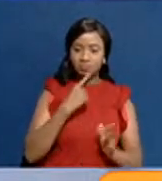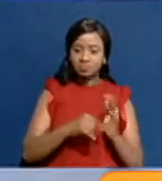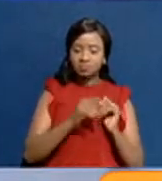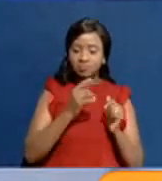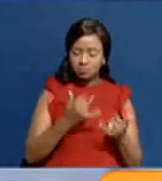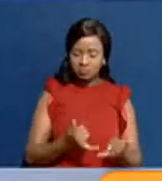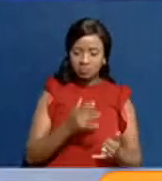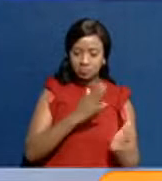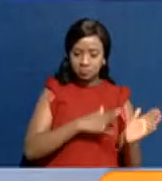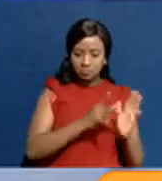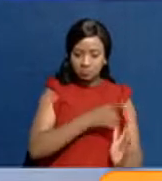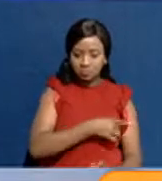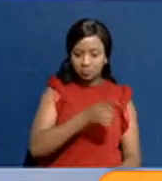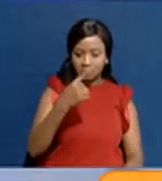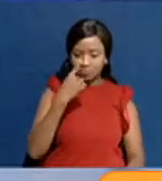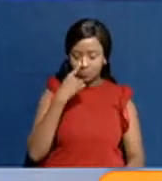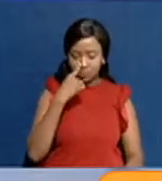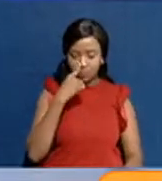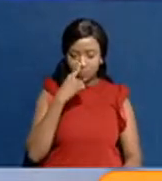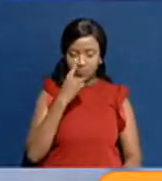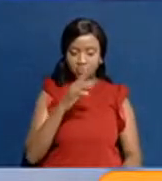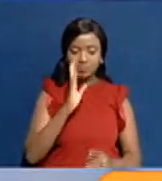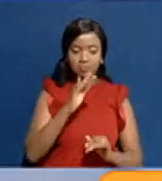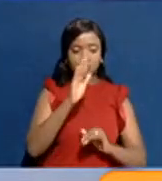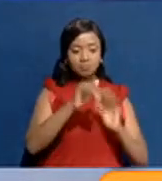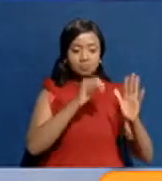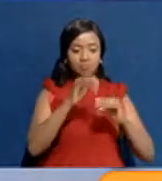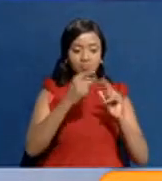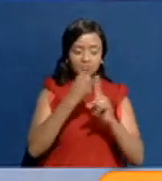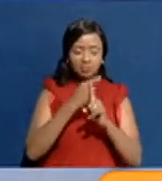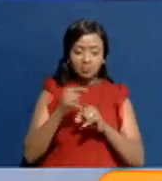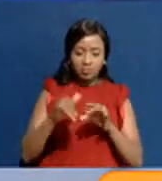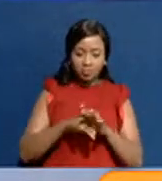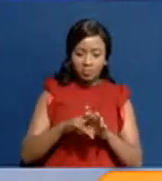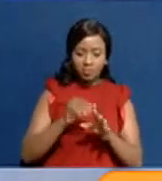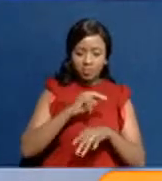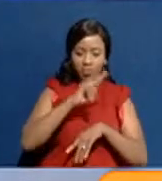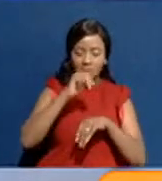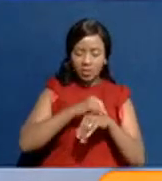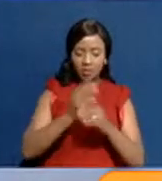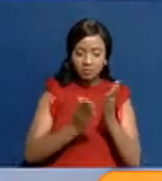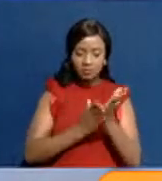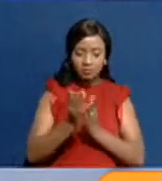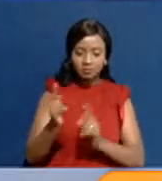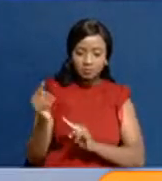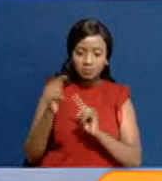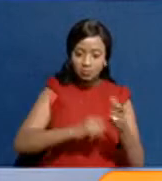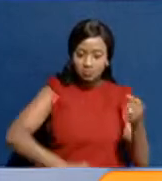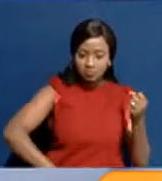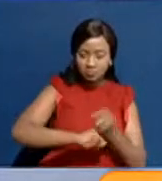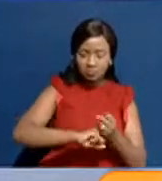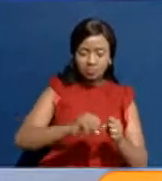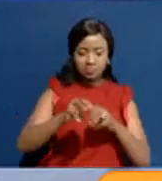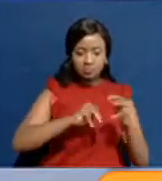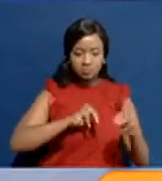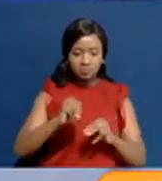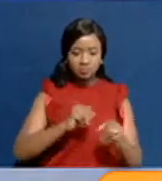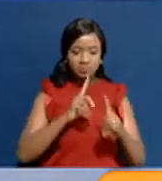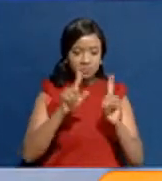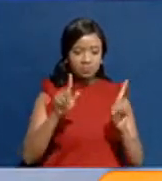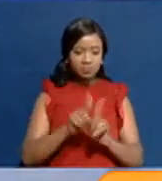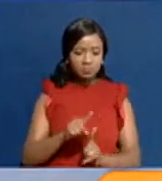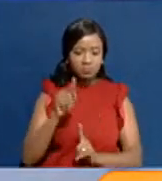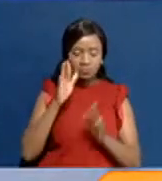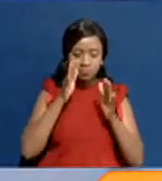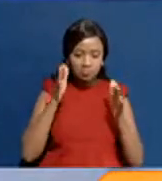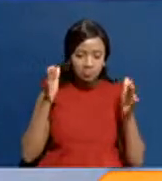home, they're going to call members of the National Service to come and assist in terms of management of especially the warehouses. But she was not very